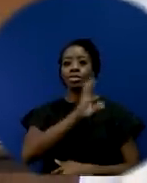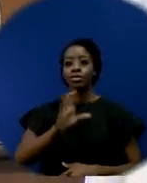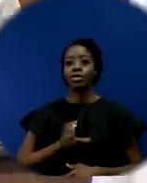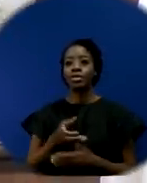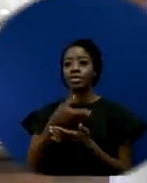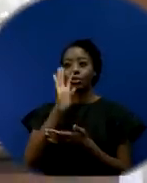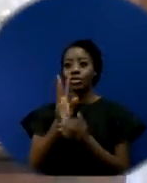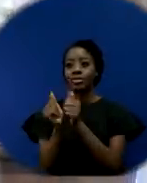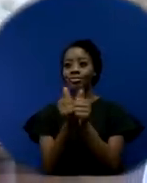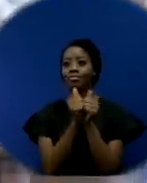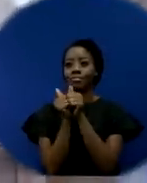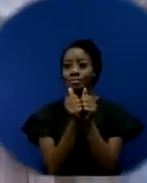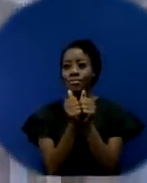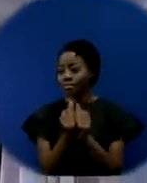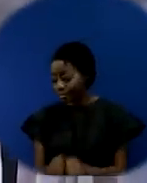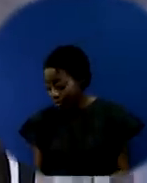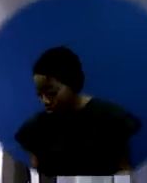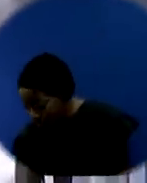drink together.